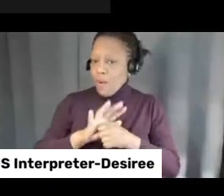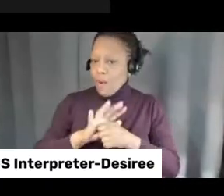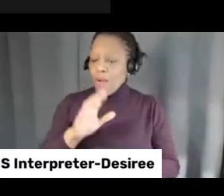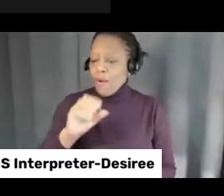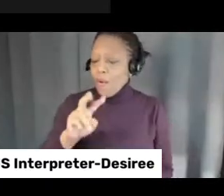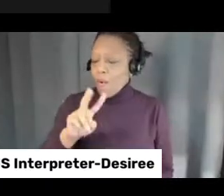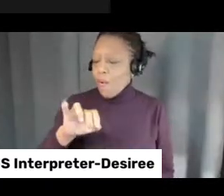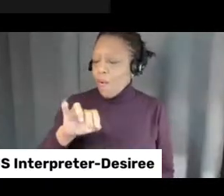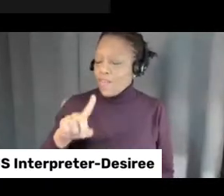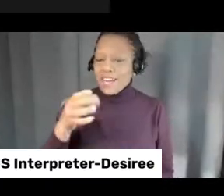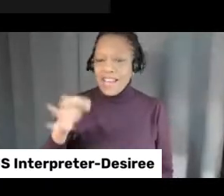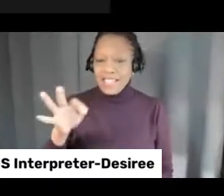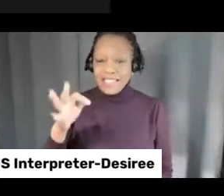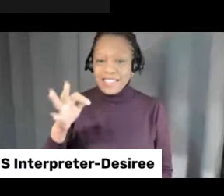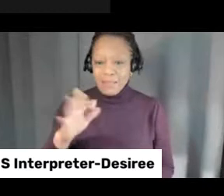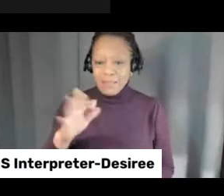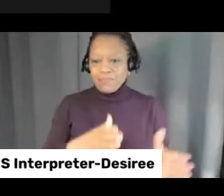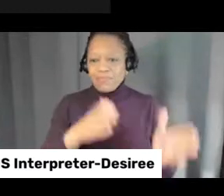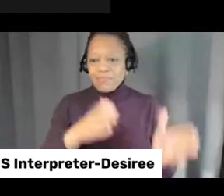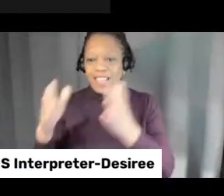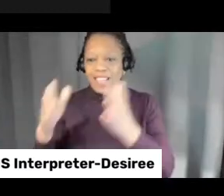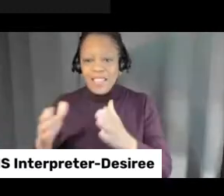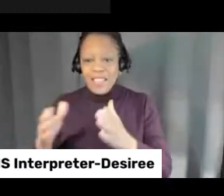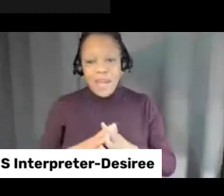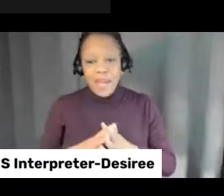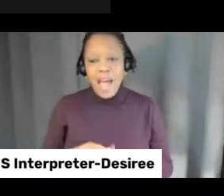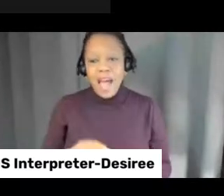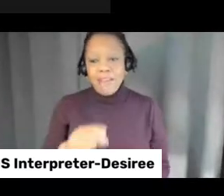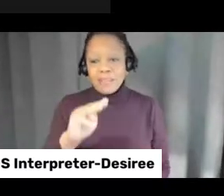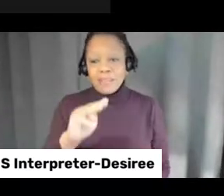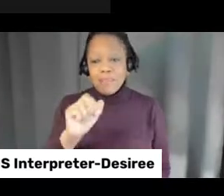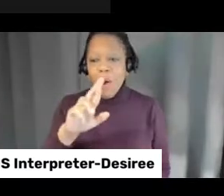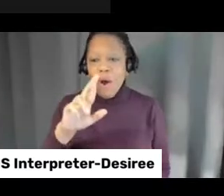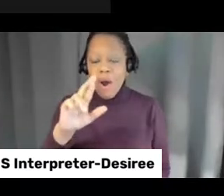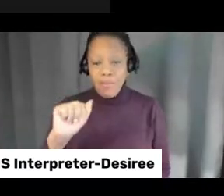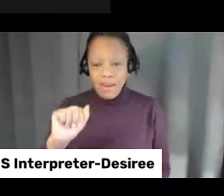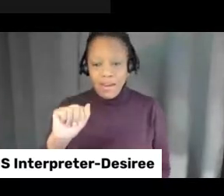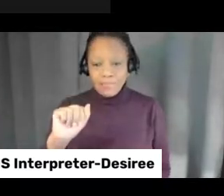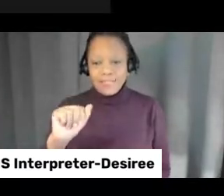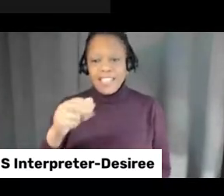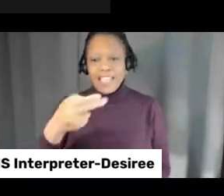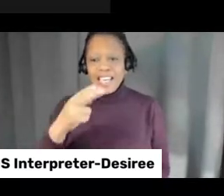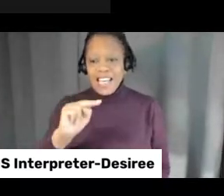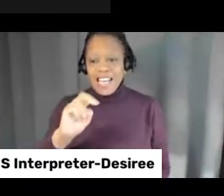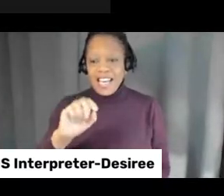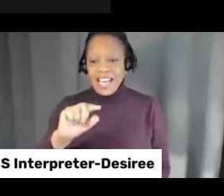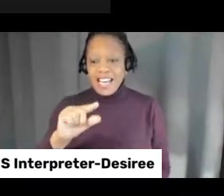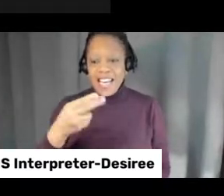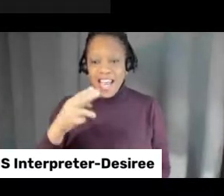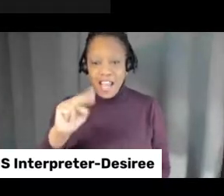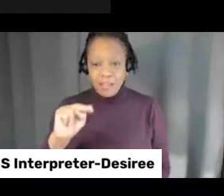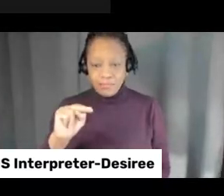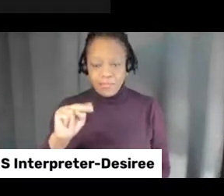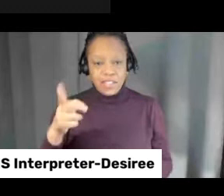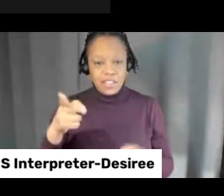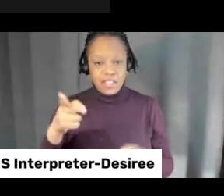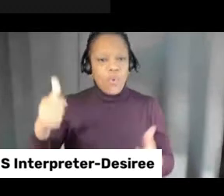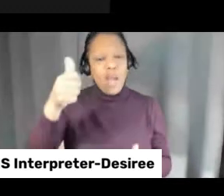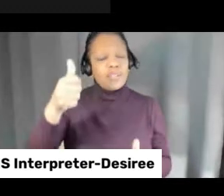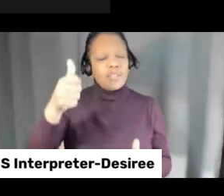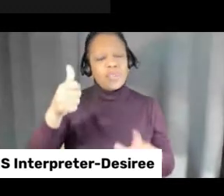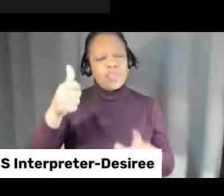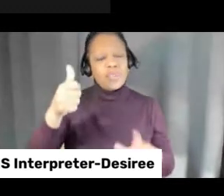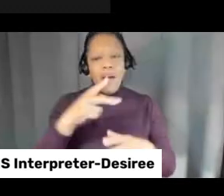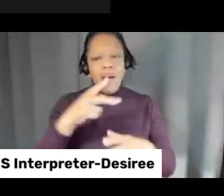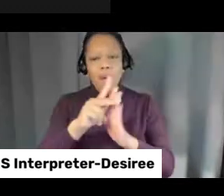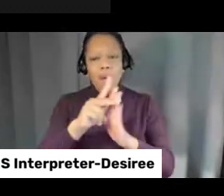in the Office of the Cook County Board President. Mara is the Director of Policy under Tony Preckwinkle, where